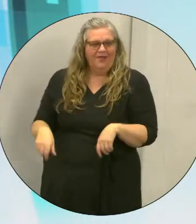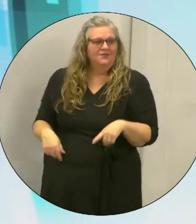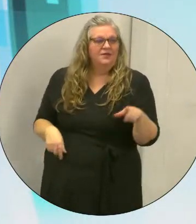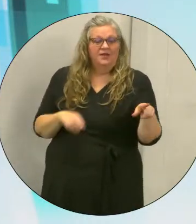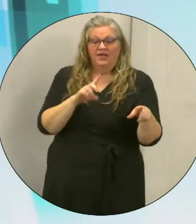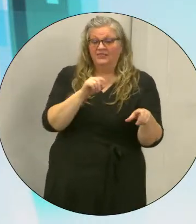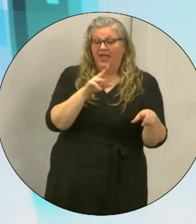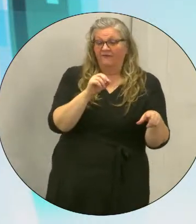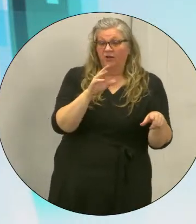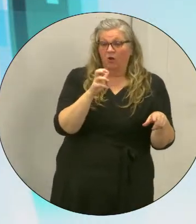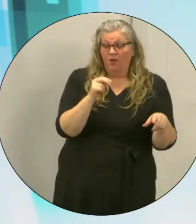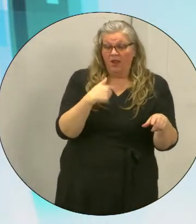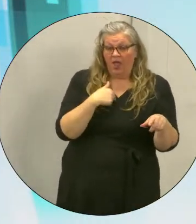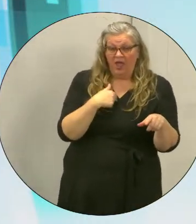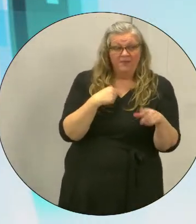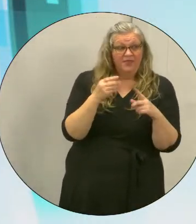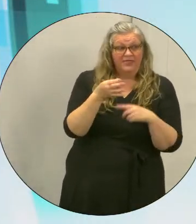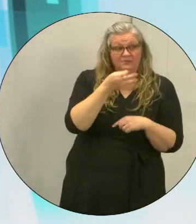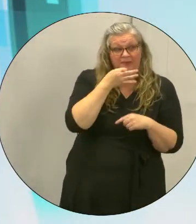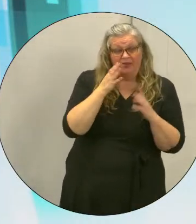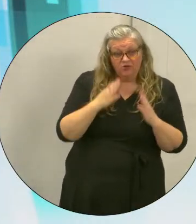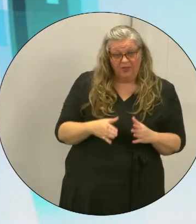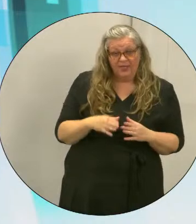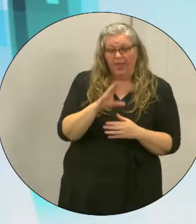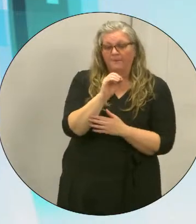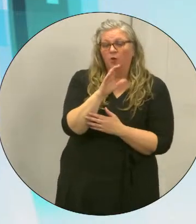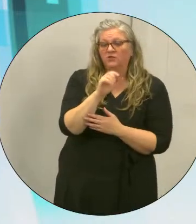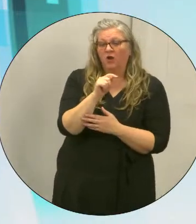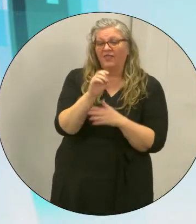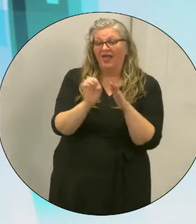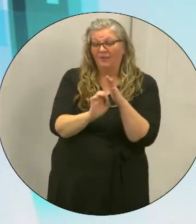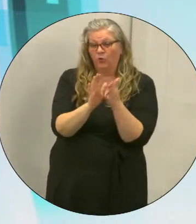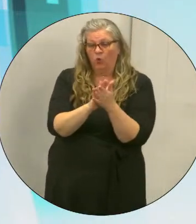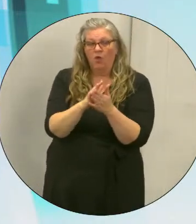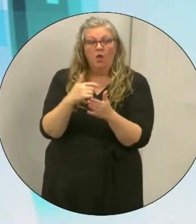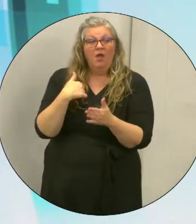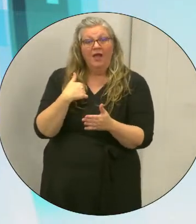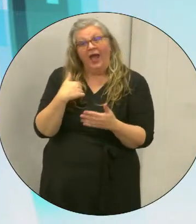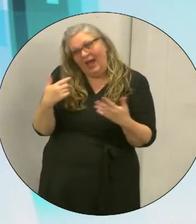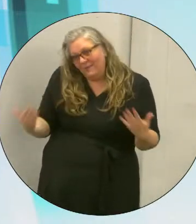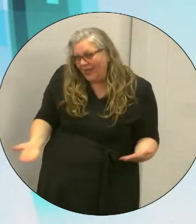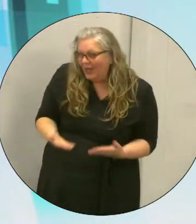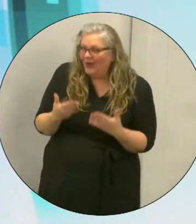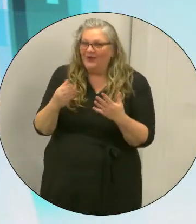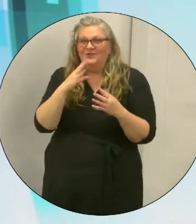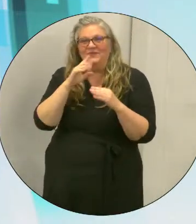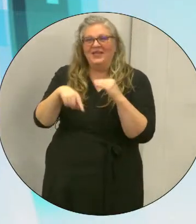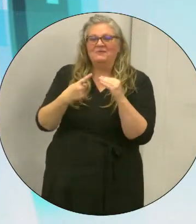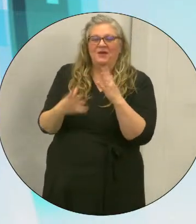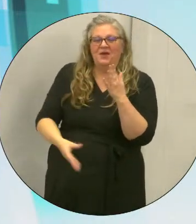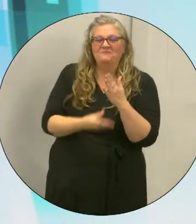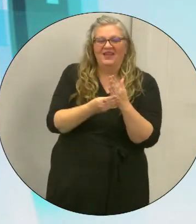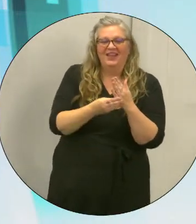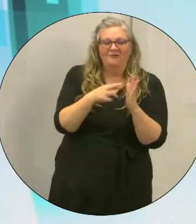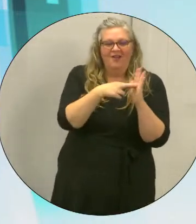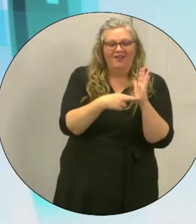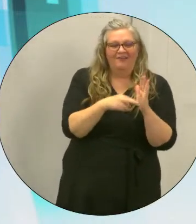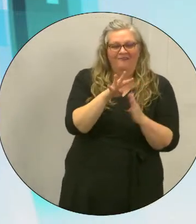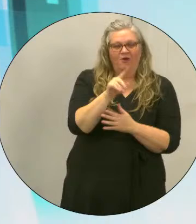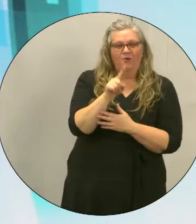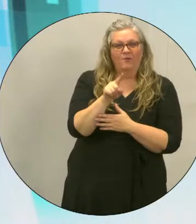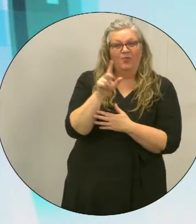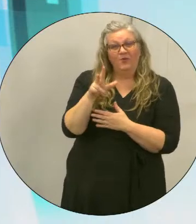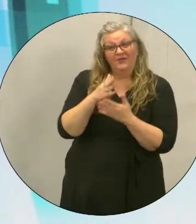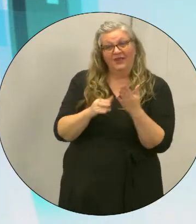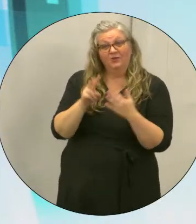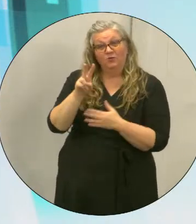am the music specialist at Bozarth Elementary School, and would you believe I'm here to speak about amending Regulation 4113,